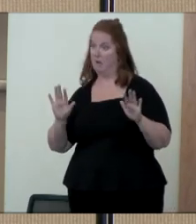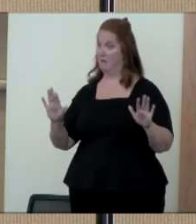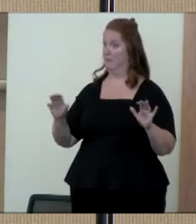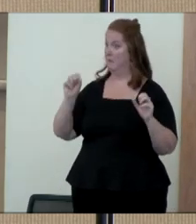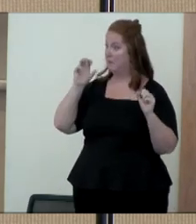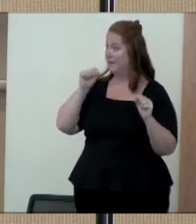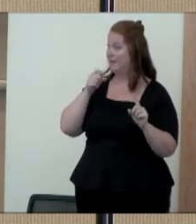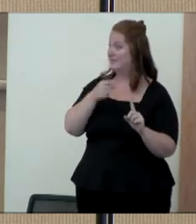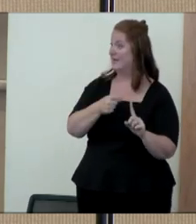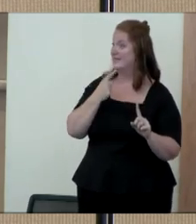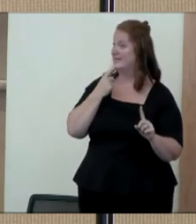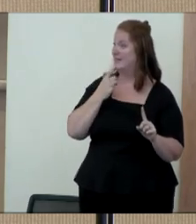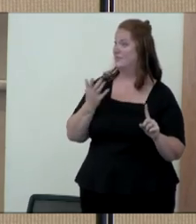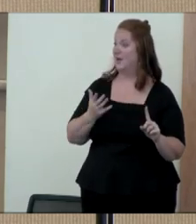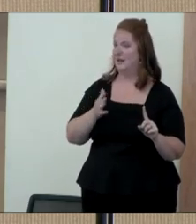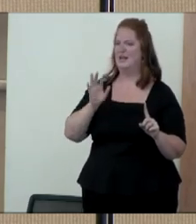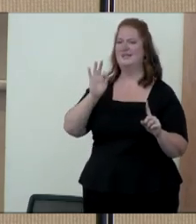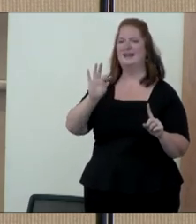good.